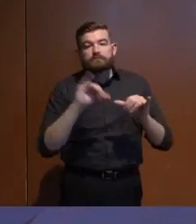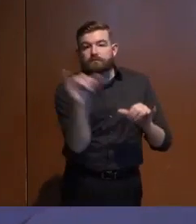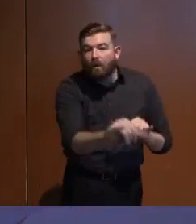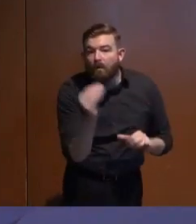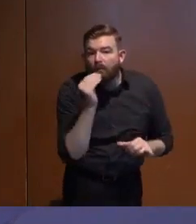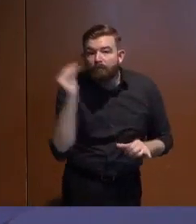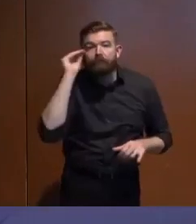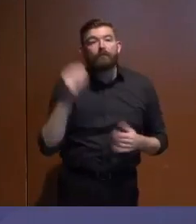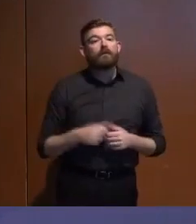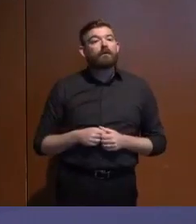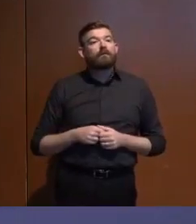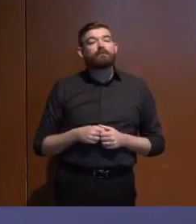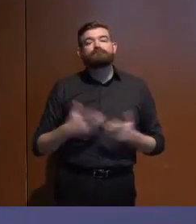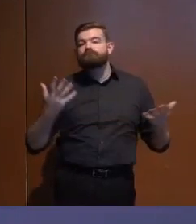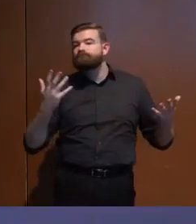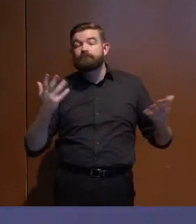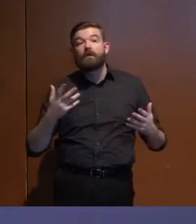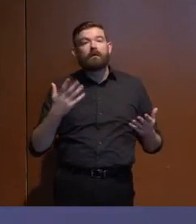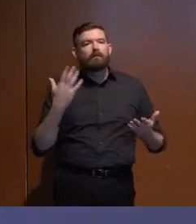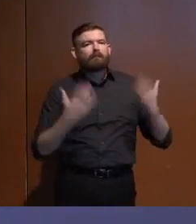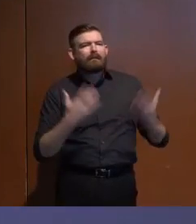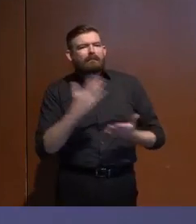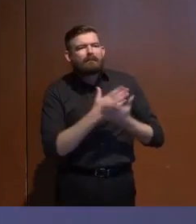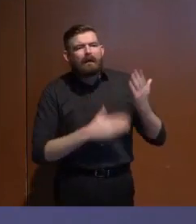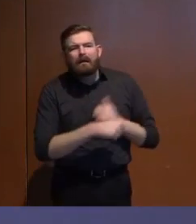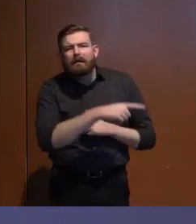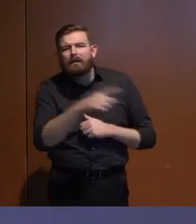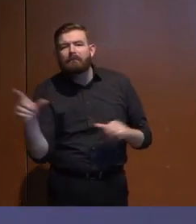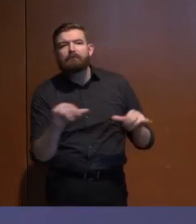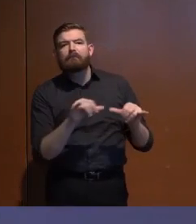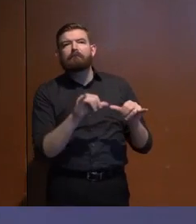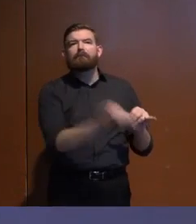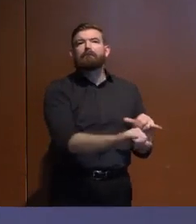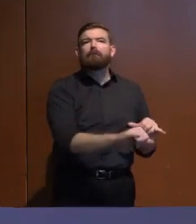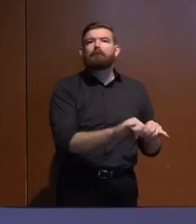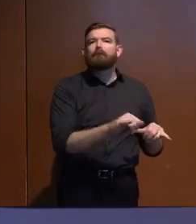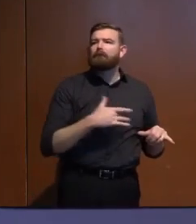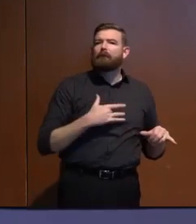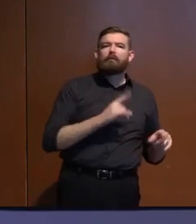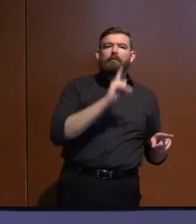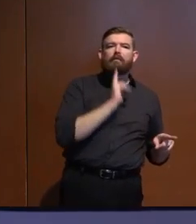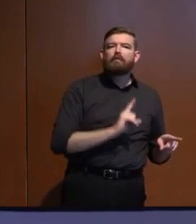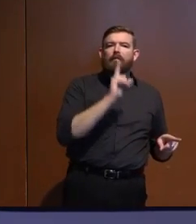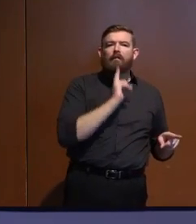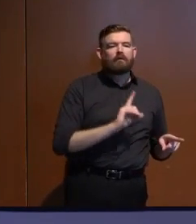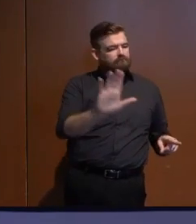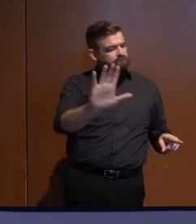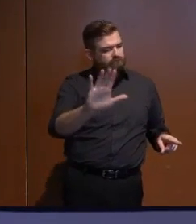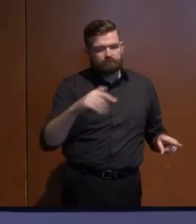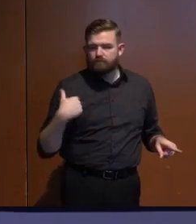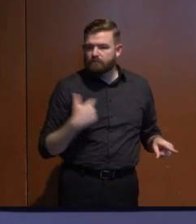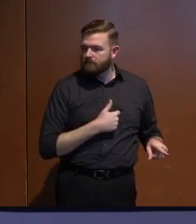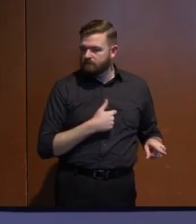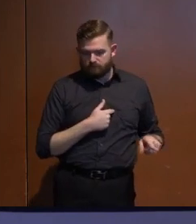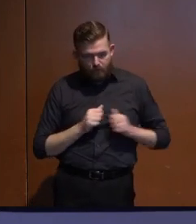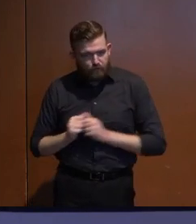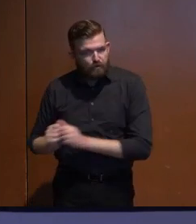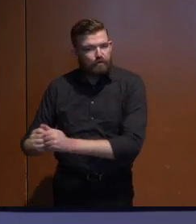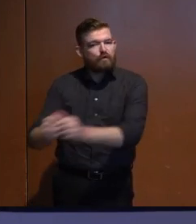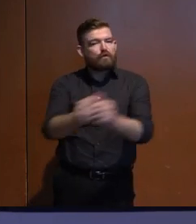may think that you're all by yourself, remember that we are all in this together. And in that